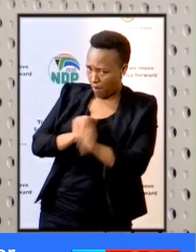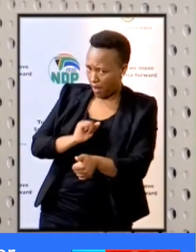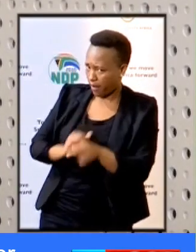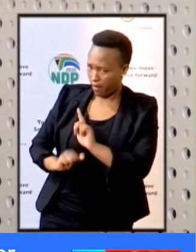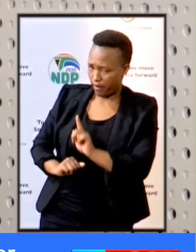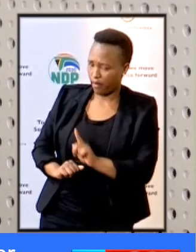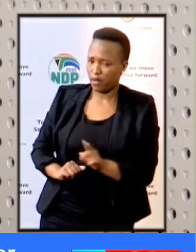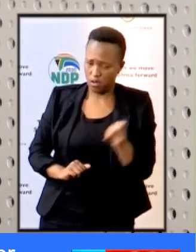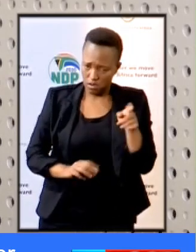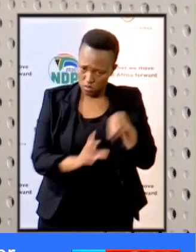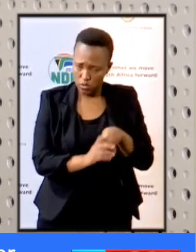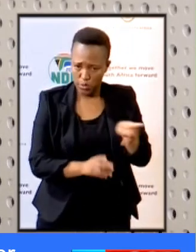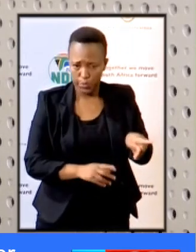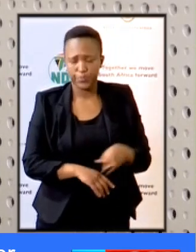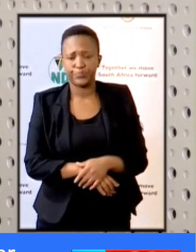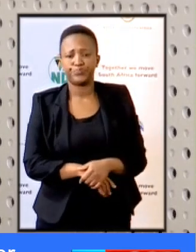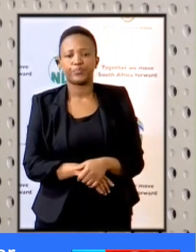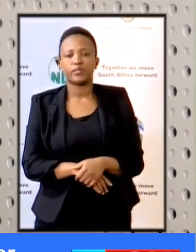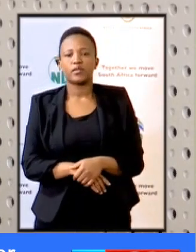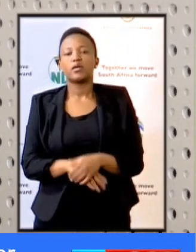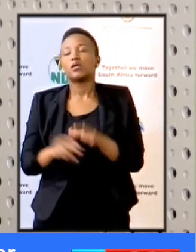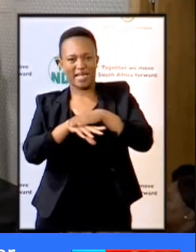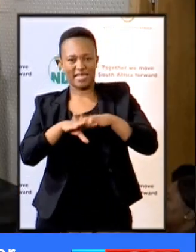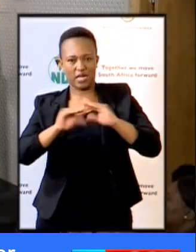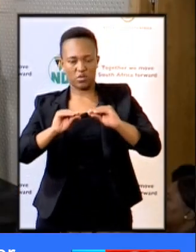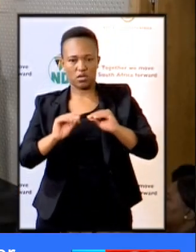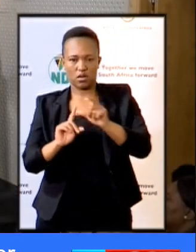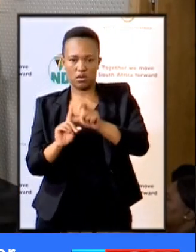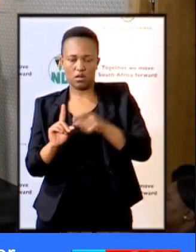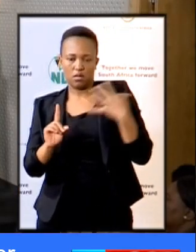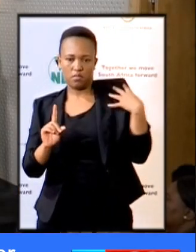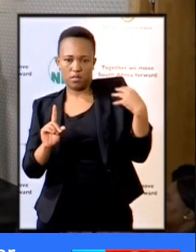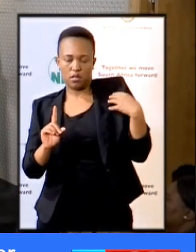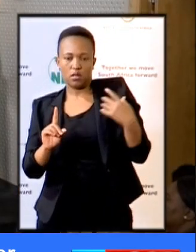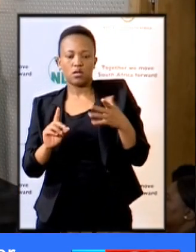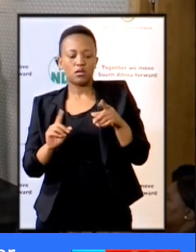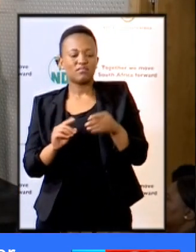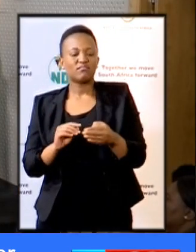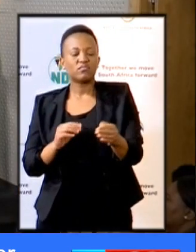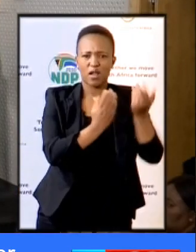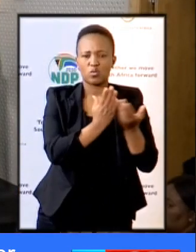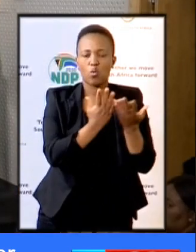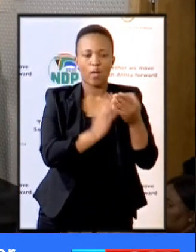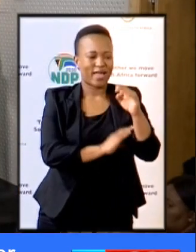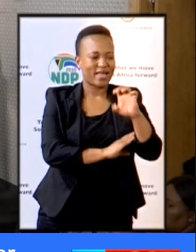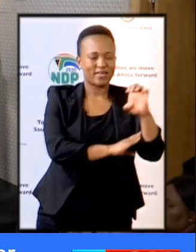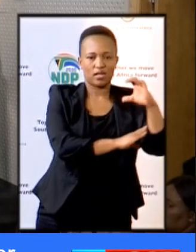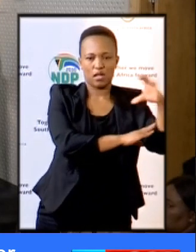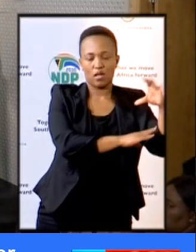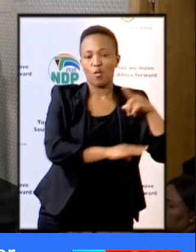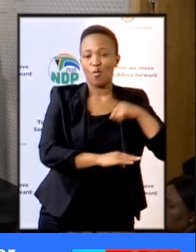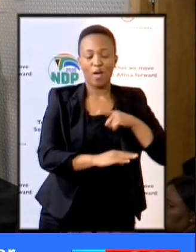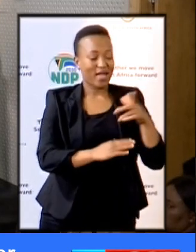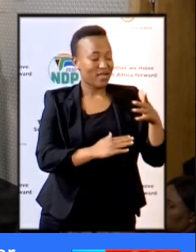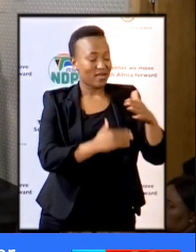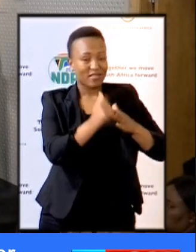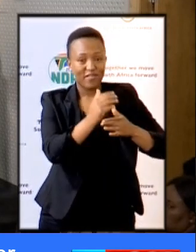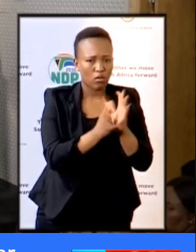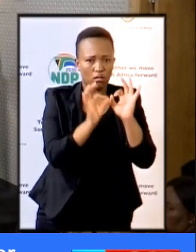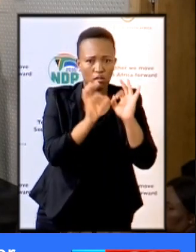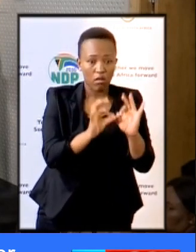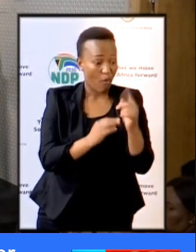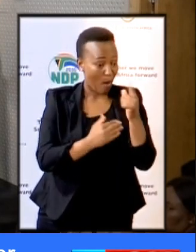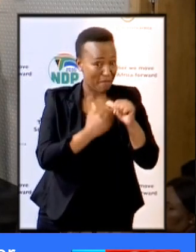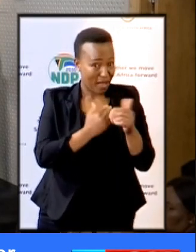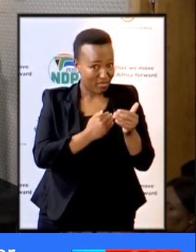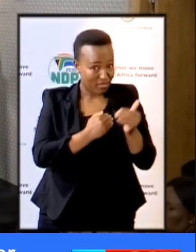Okay. Okay. From the 4th of May, it will in rural areas such as the Eastern Cape, where they hardly have proper and prepare the learners to go back to